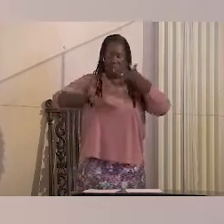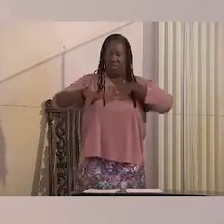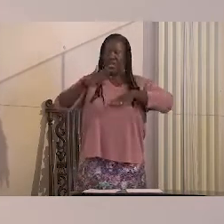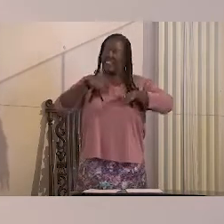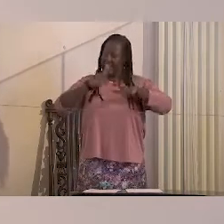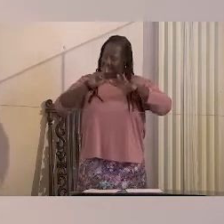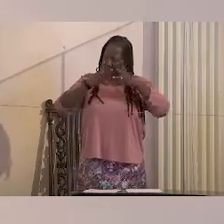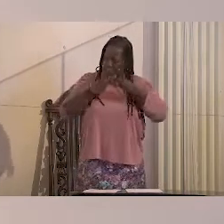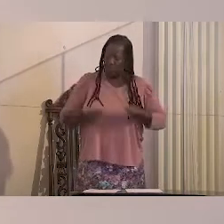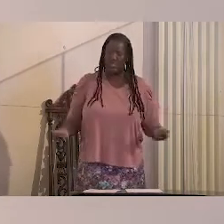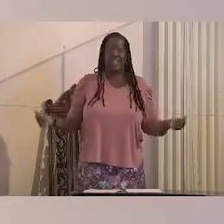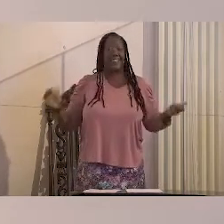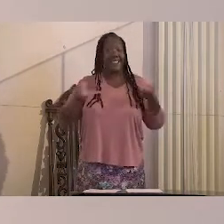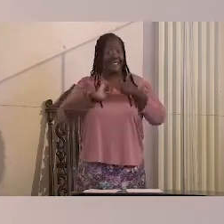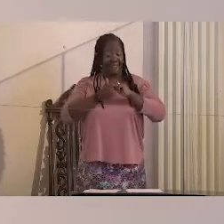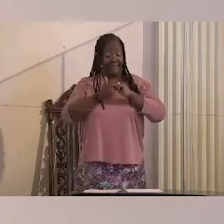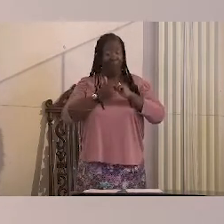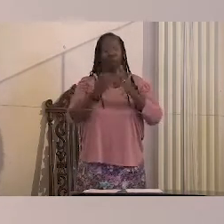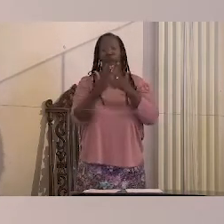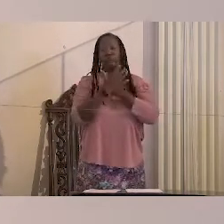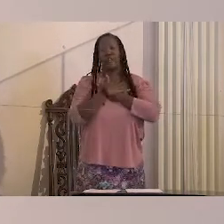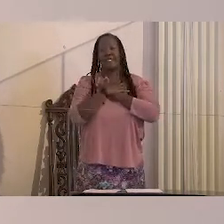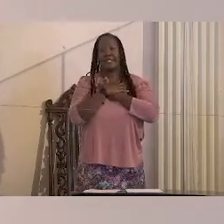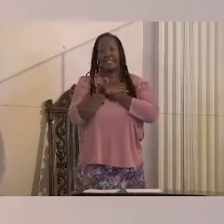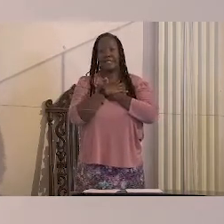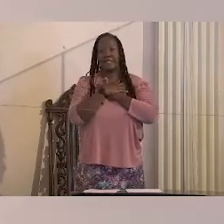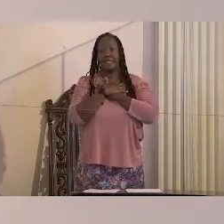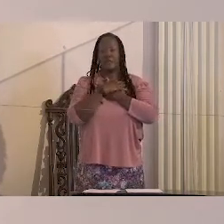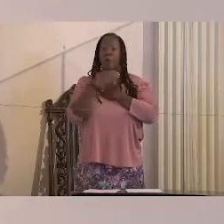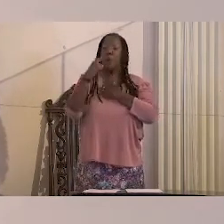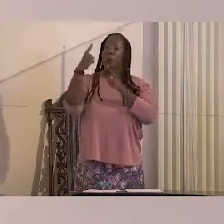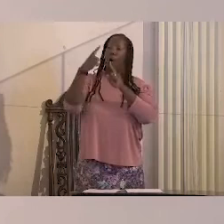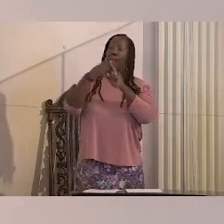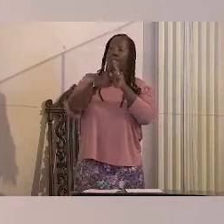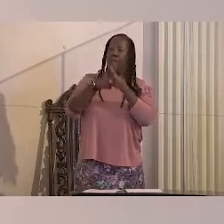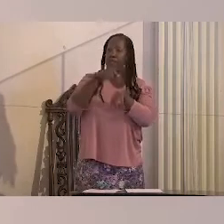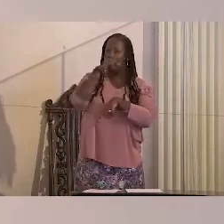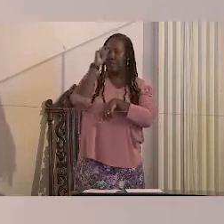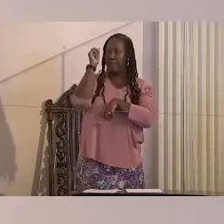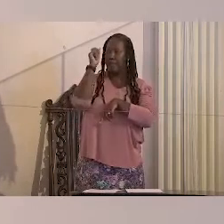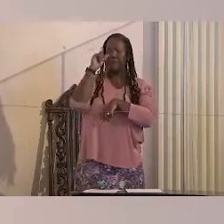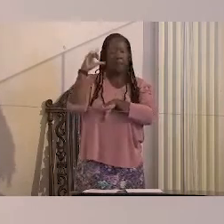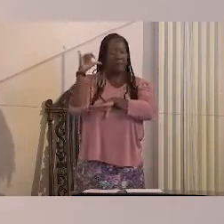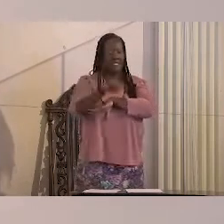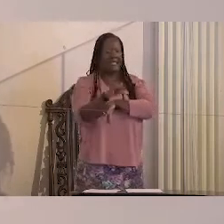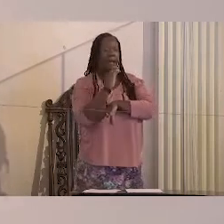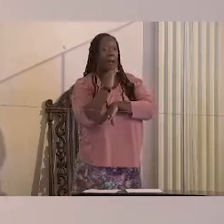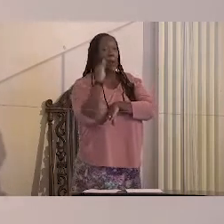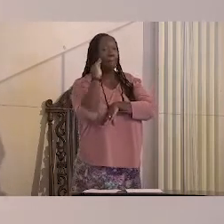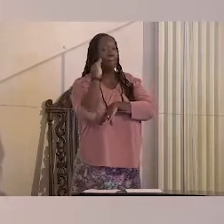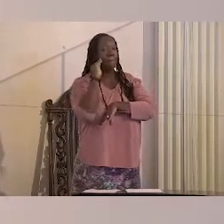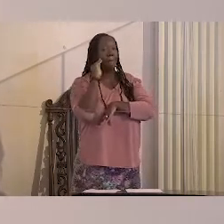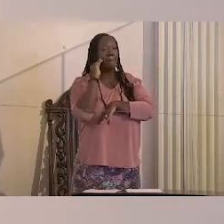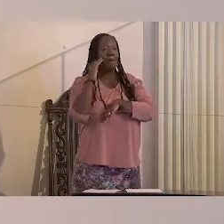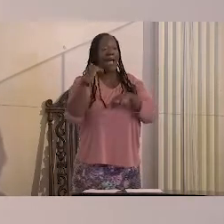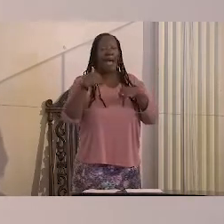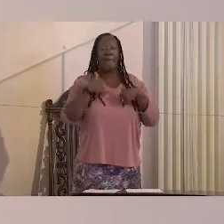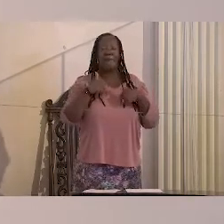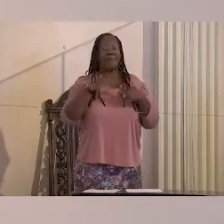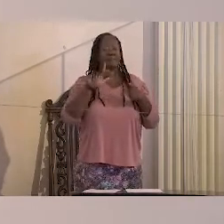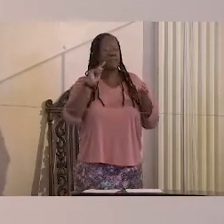be renewed. 1 month of summer, I'll be home, becoming something